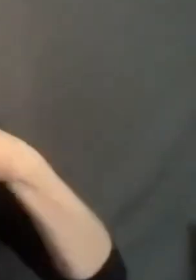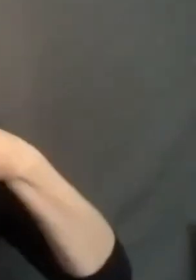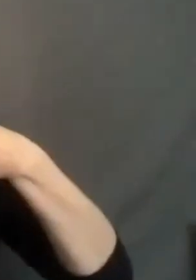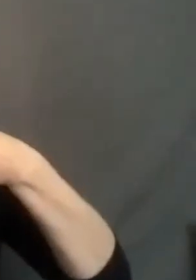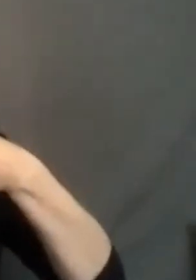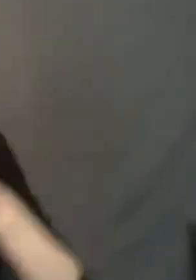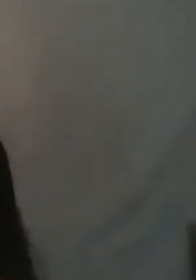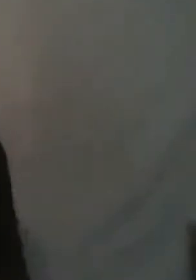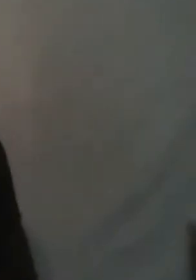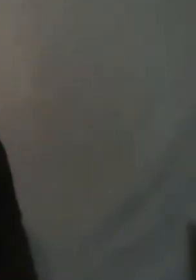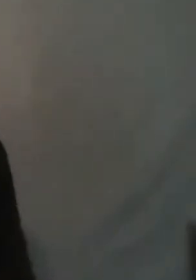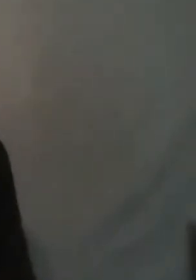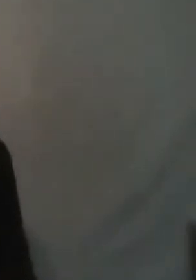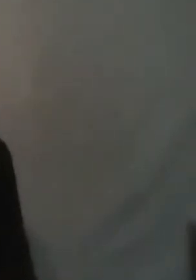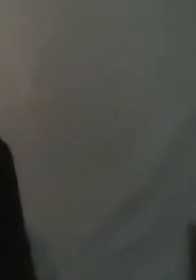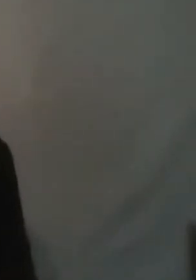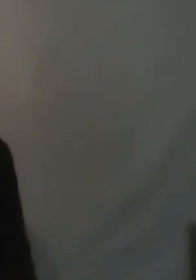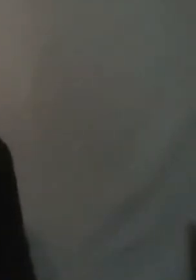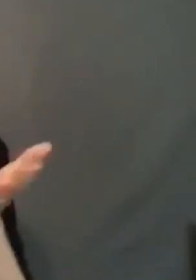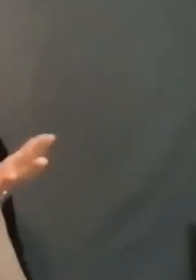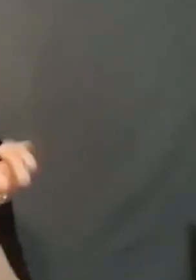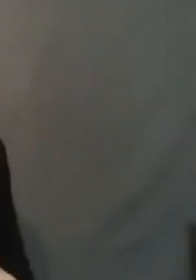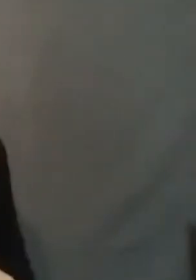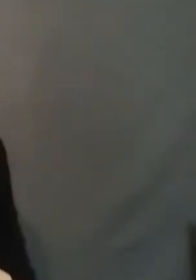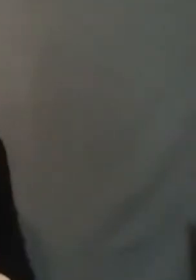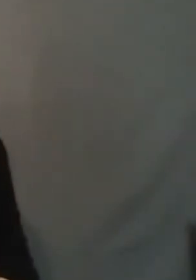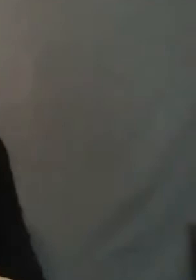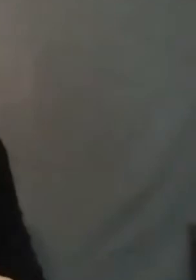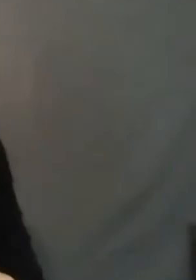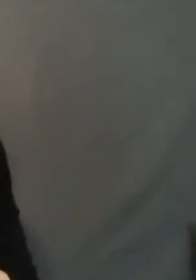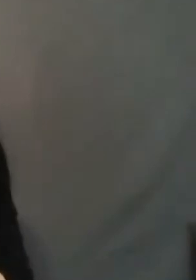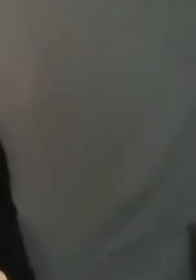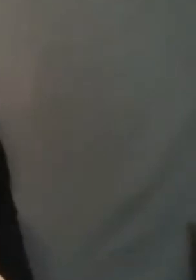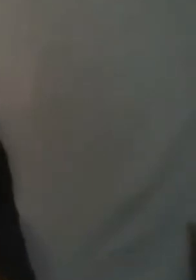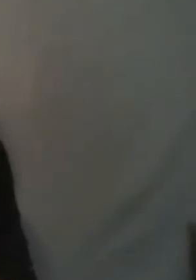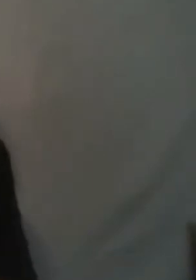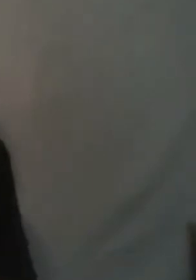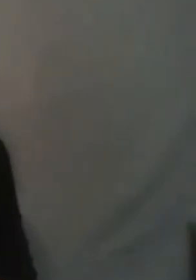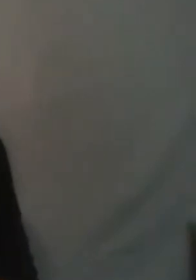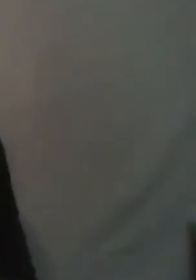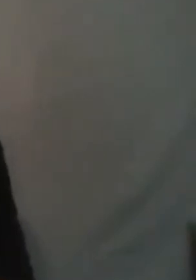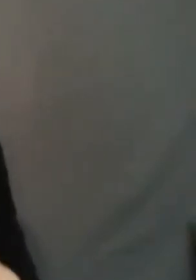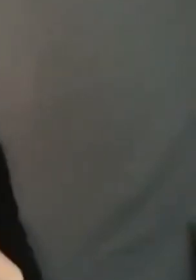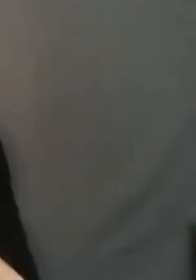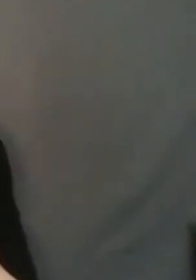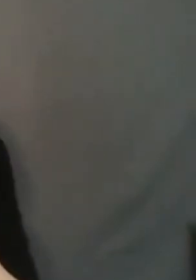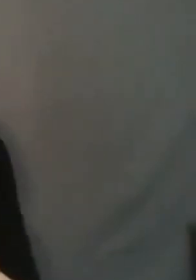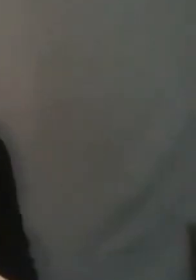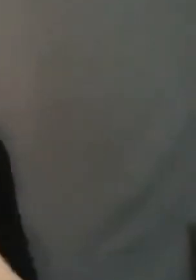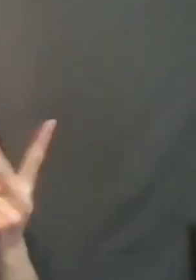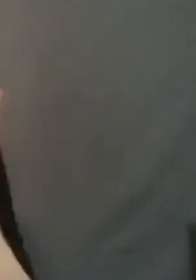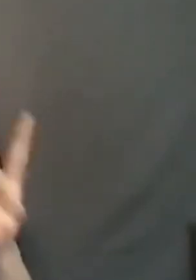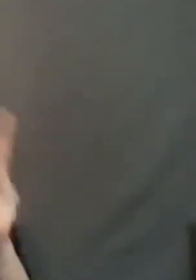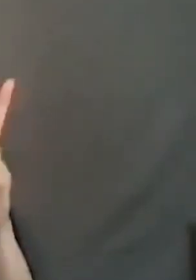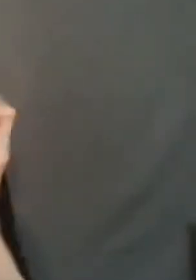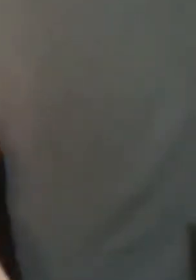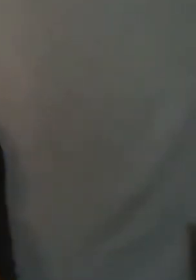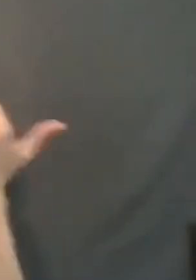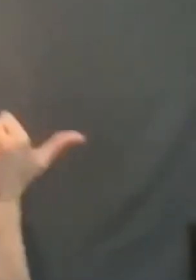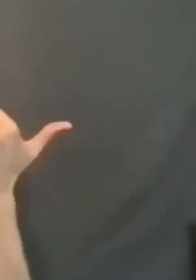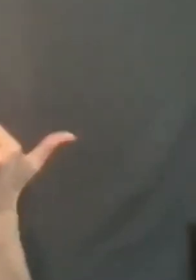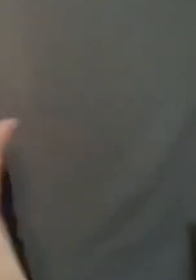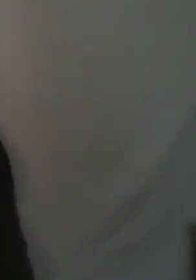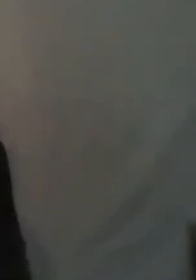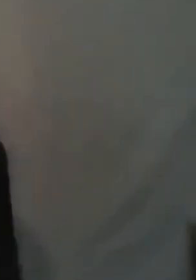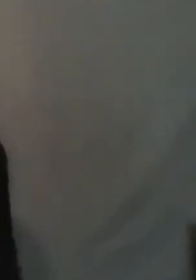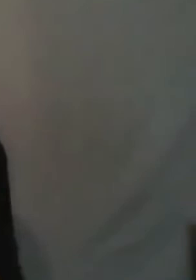today. I want to go over just a few technical tips to help you as you view today's workshop. First